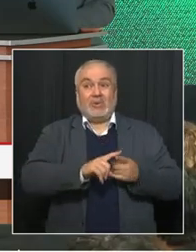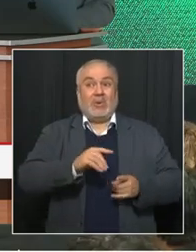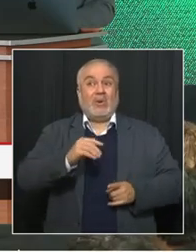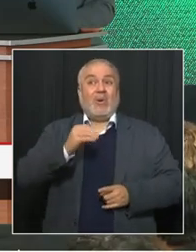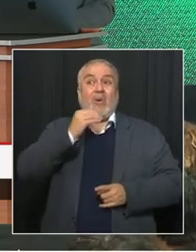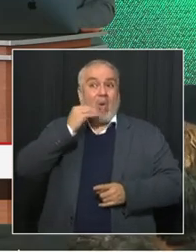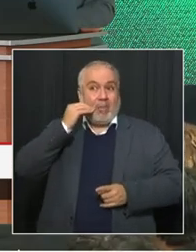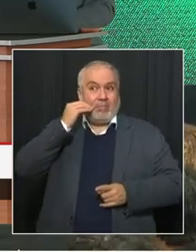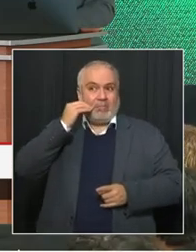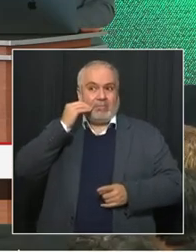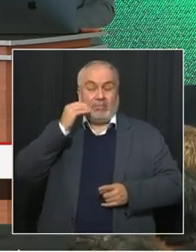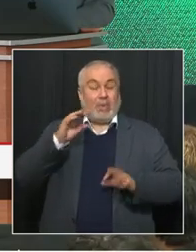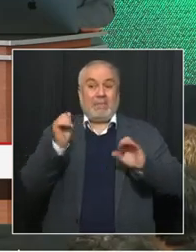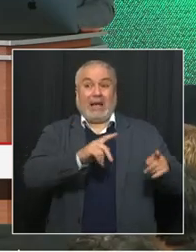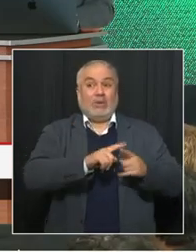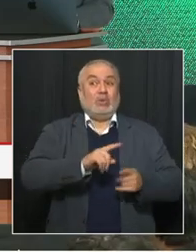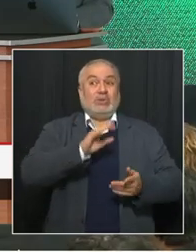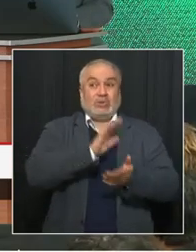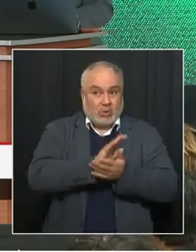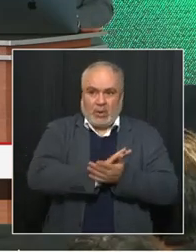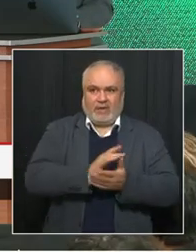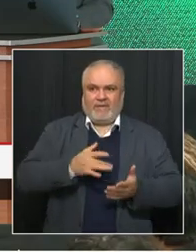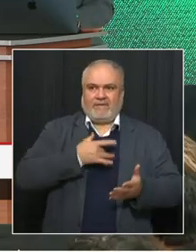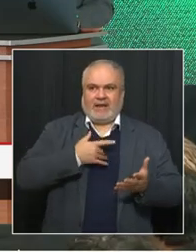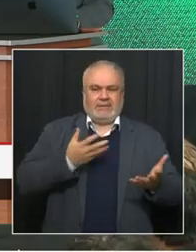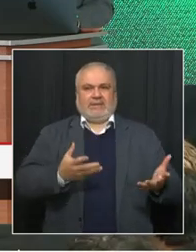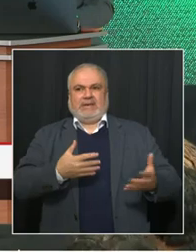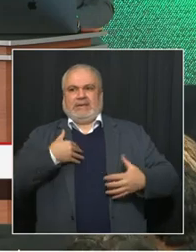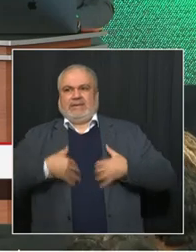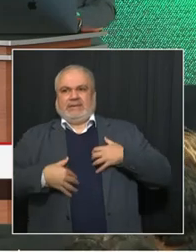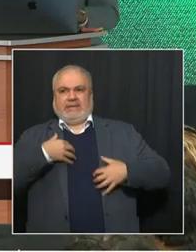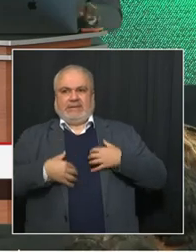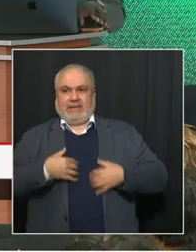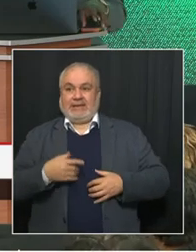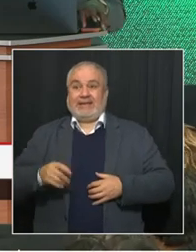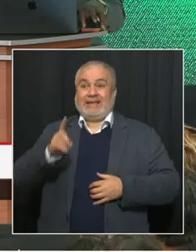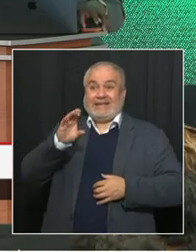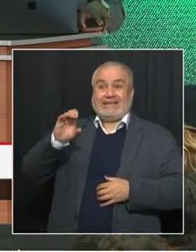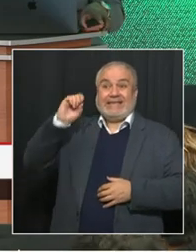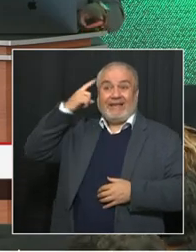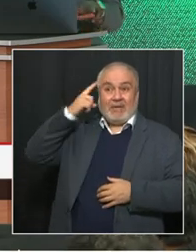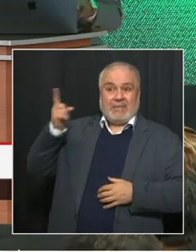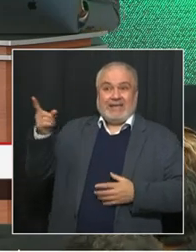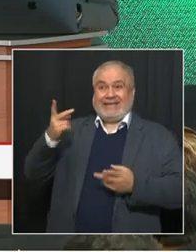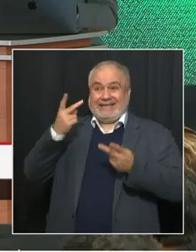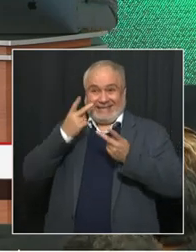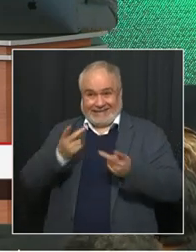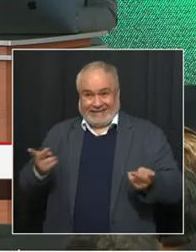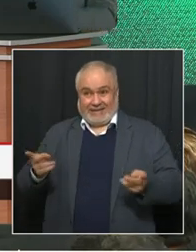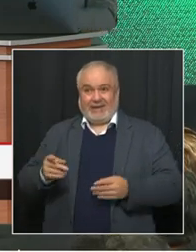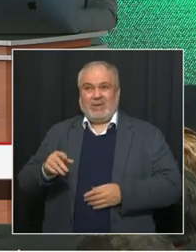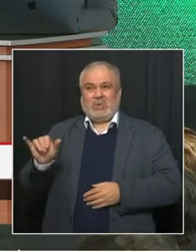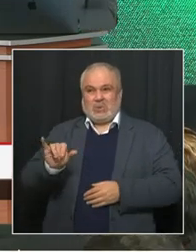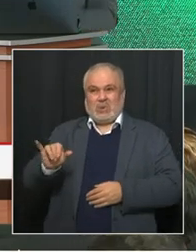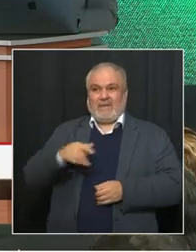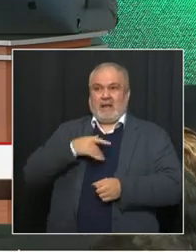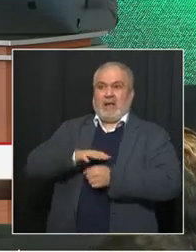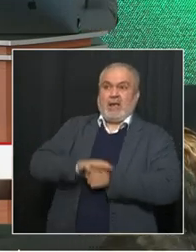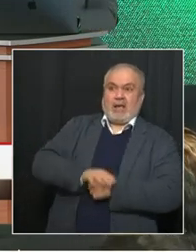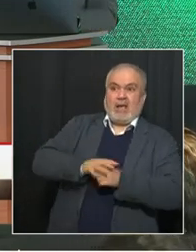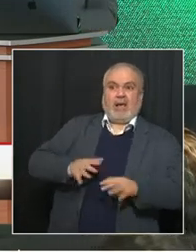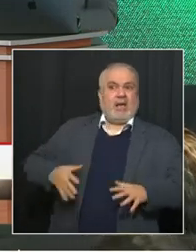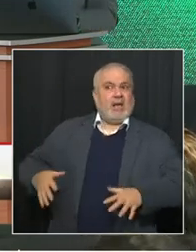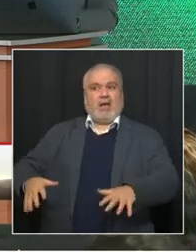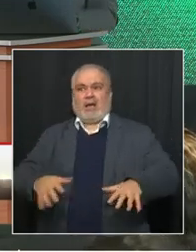of 37,000 people. We see it among our own employees that need more. The thing that we